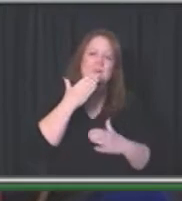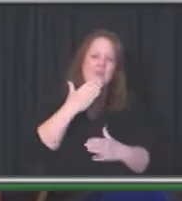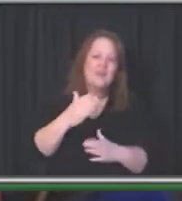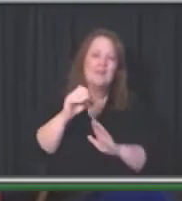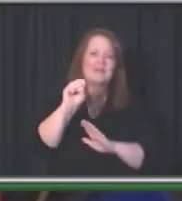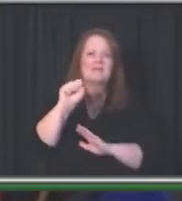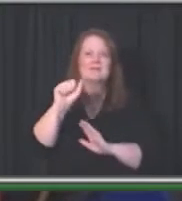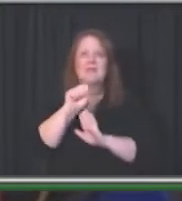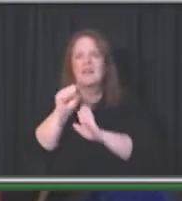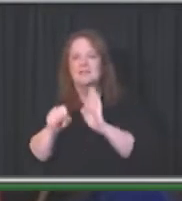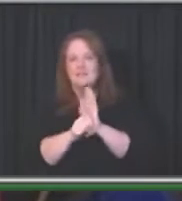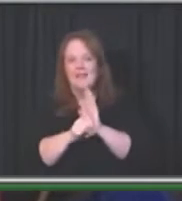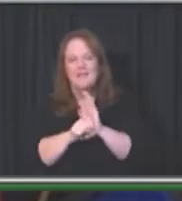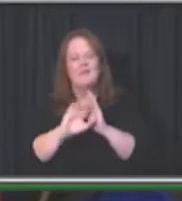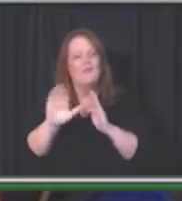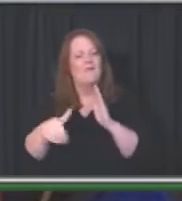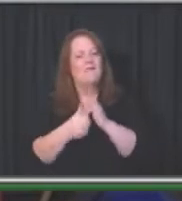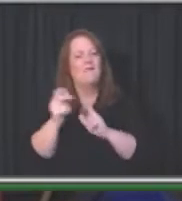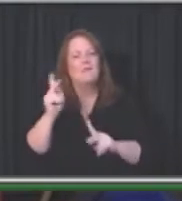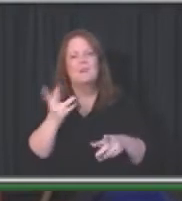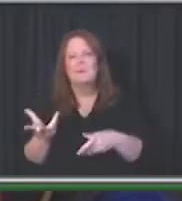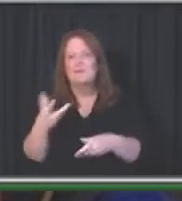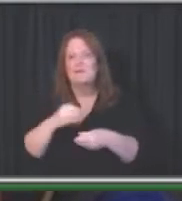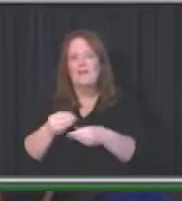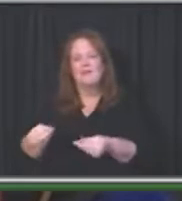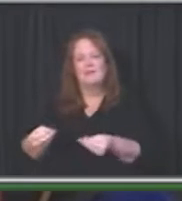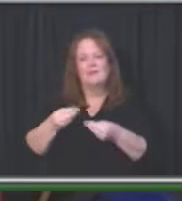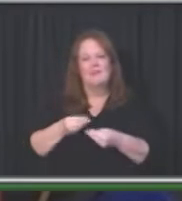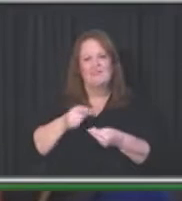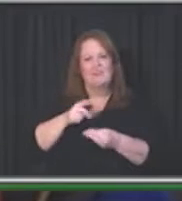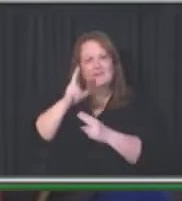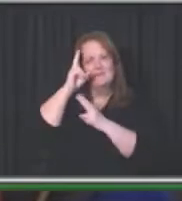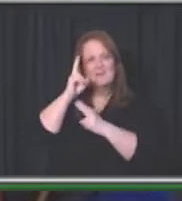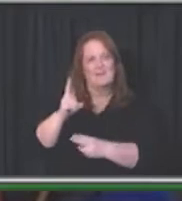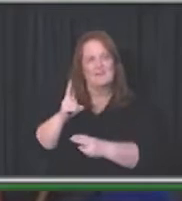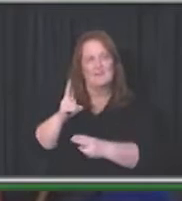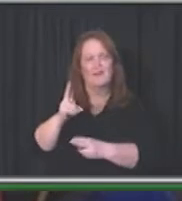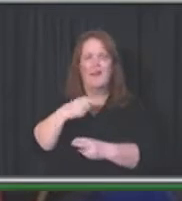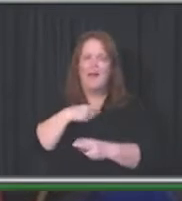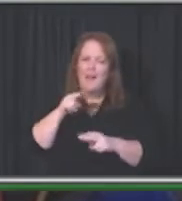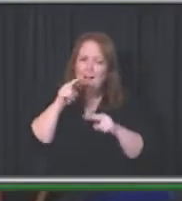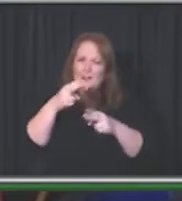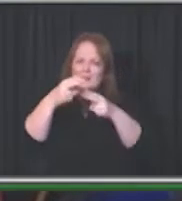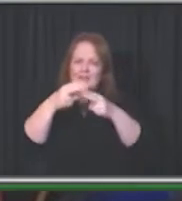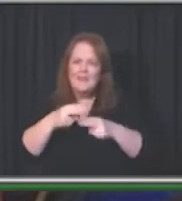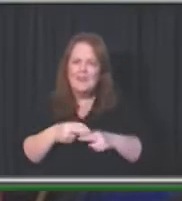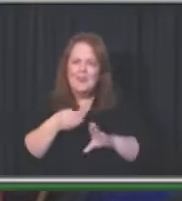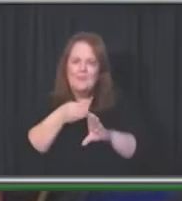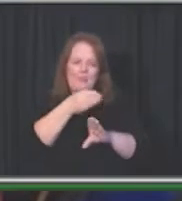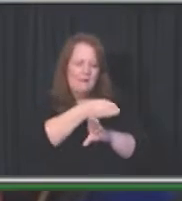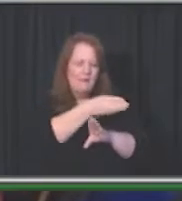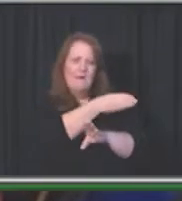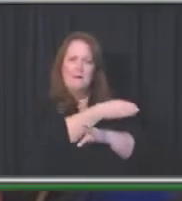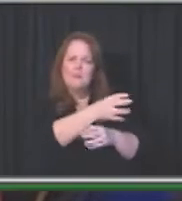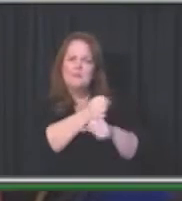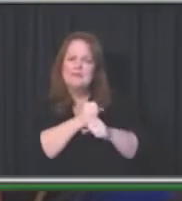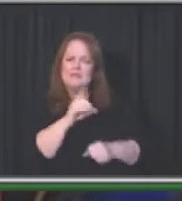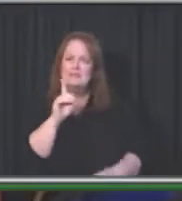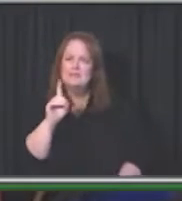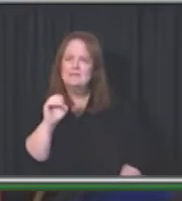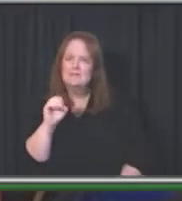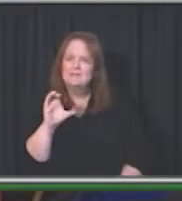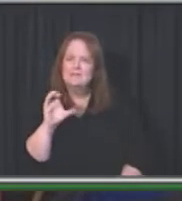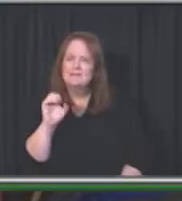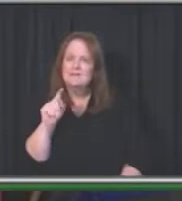for this significant honor. You know, I was looking at some of the people that had preceded me, and I said, wow, how do I belong